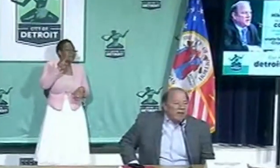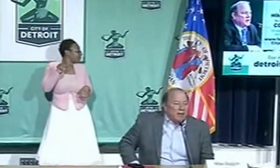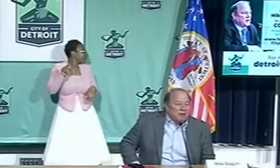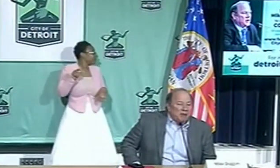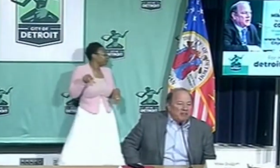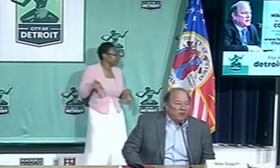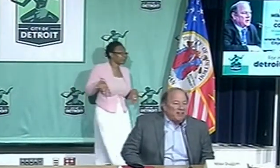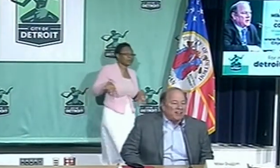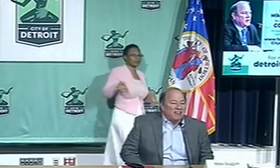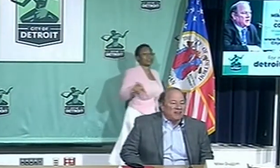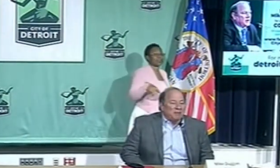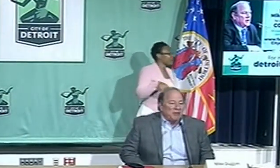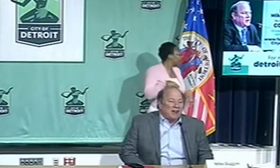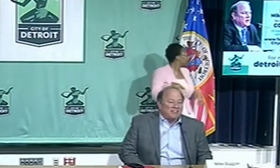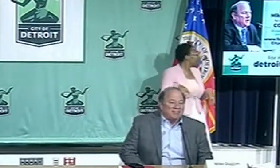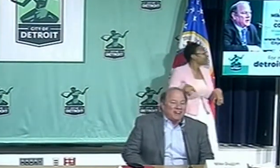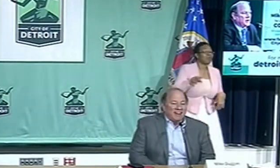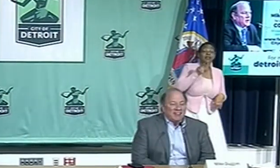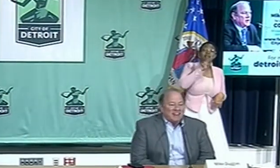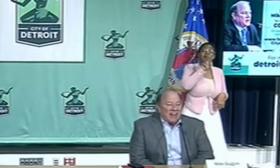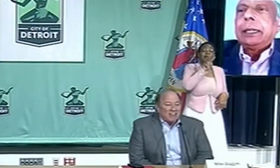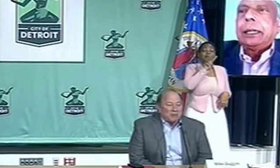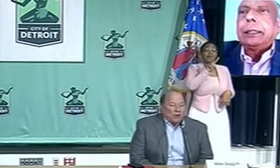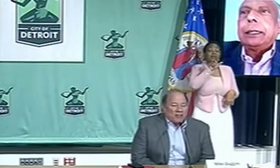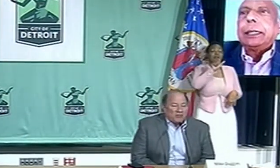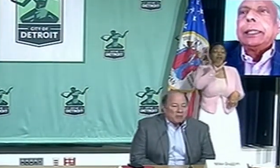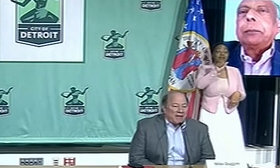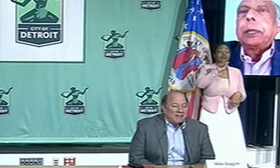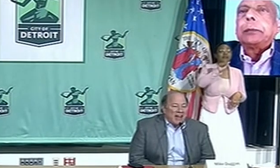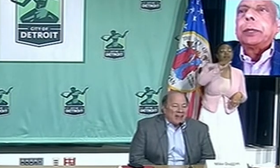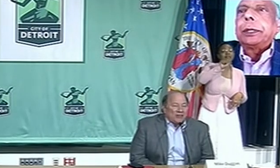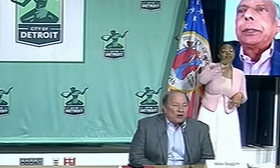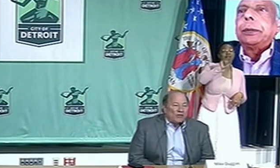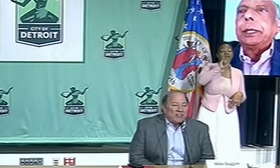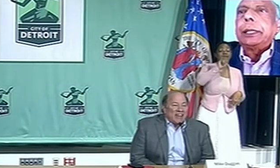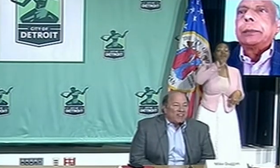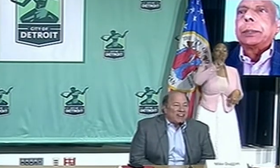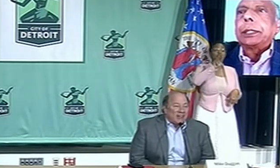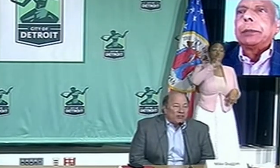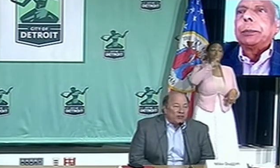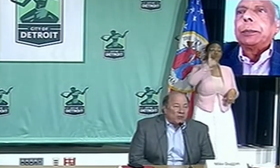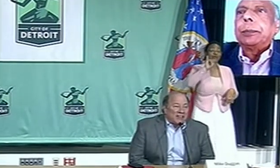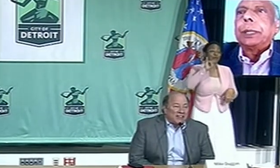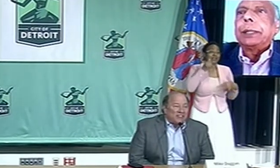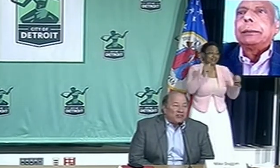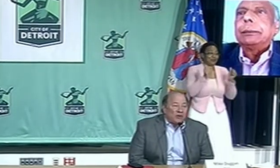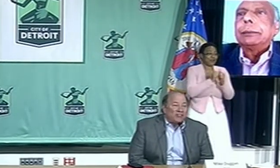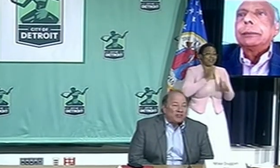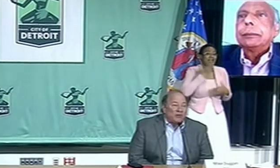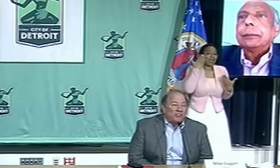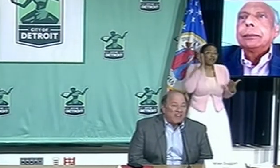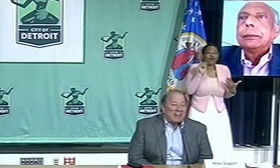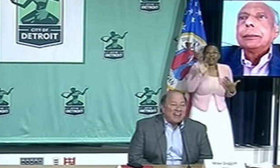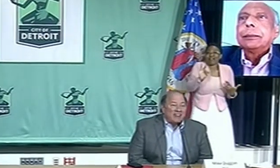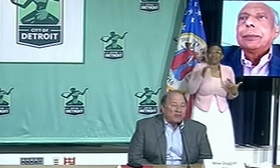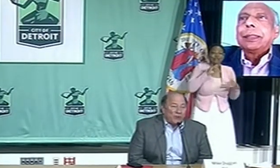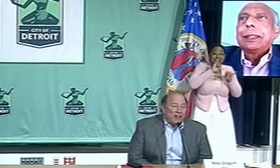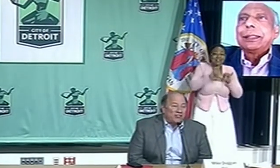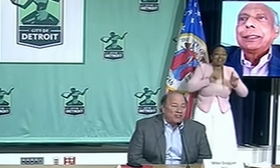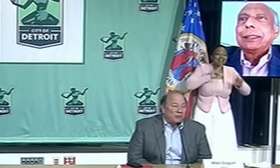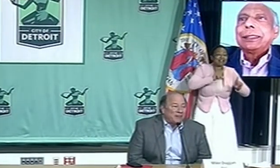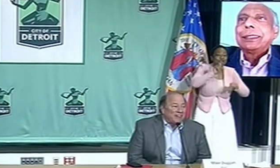Raj back up on the main screen in case somebody wants to ask him a question. I don't know if you didn't have anything else to do and you wanted to listen to us, or you were staying to